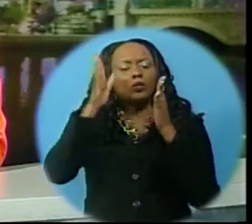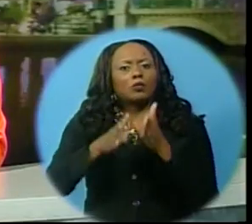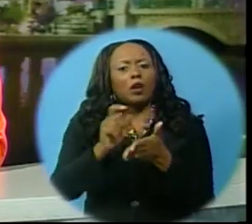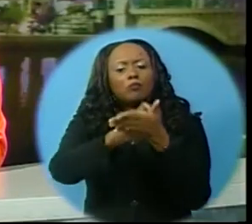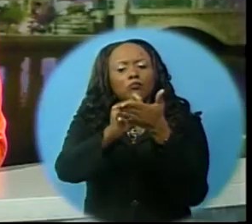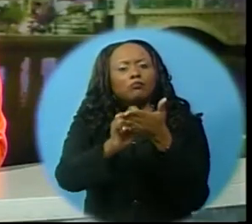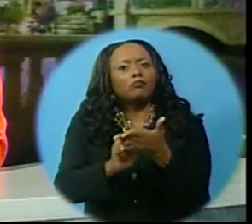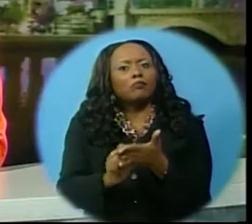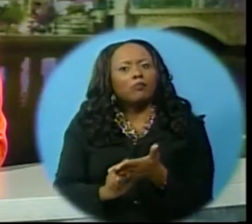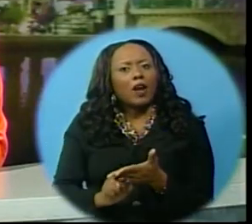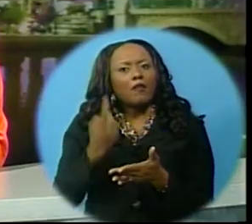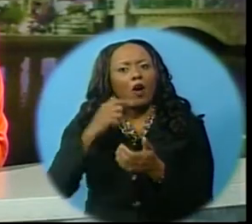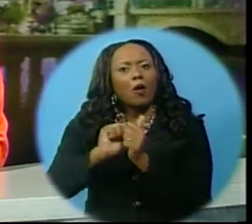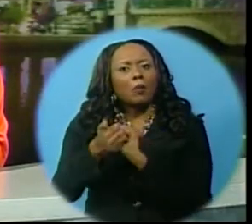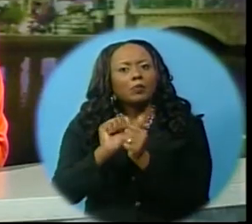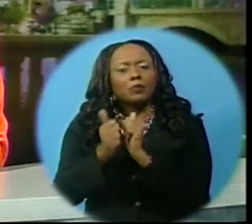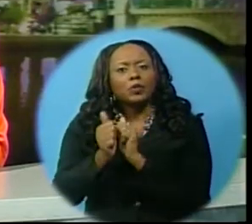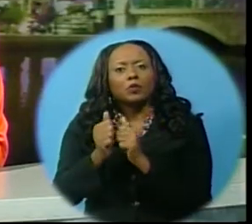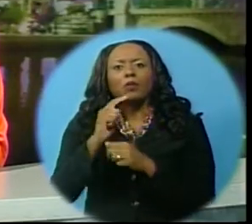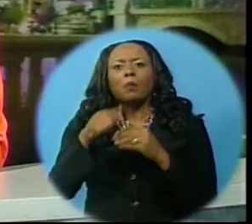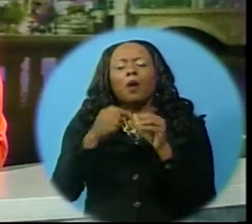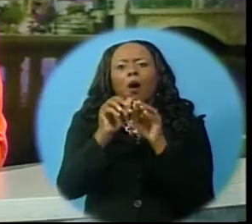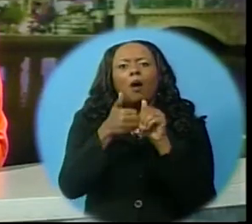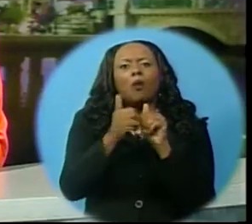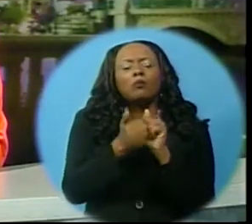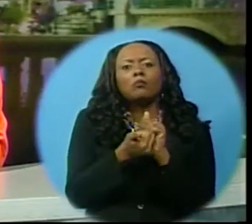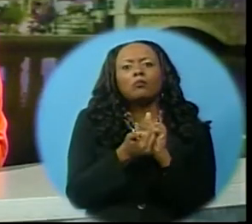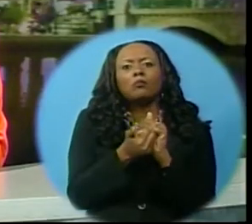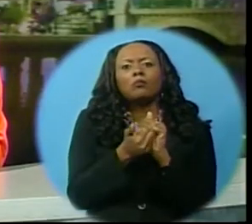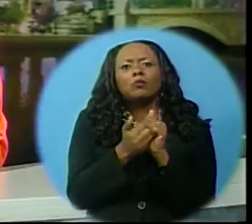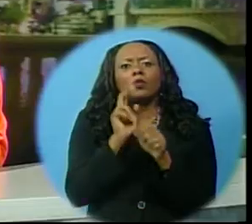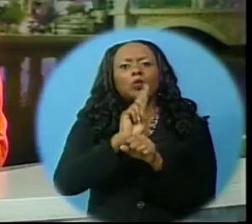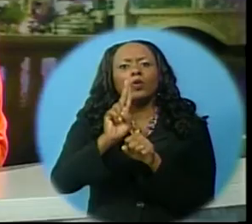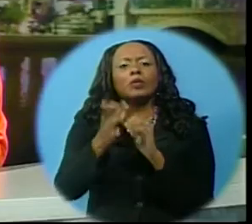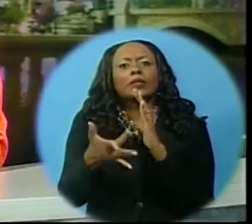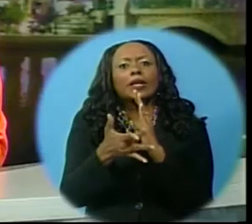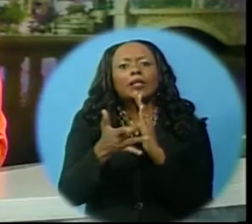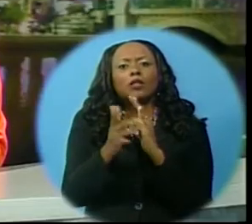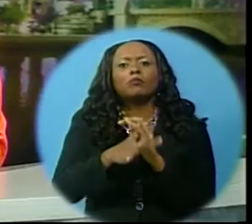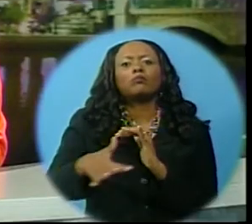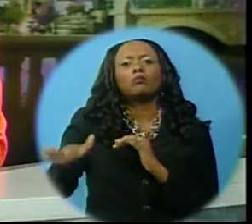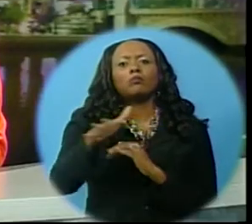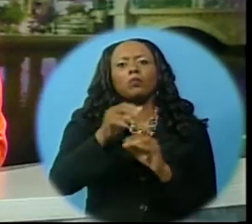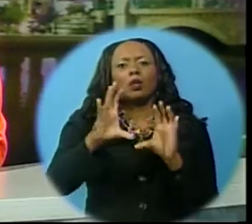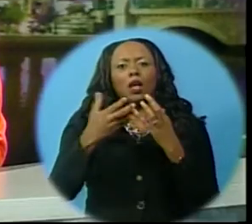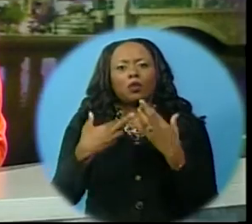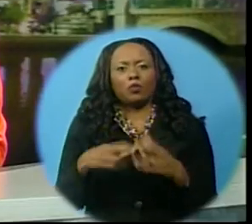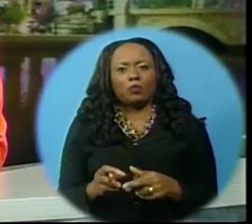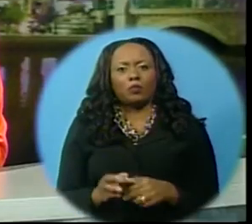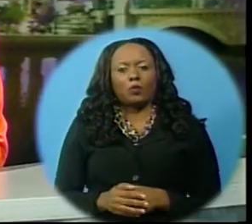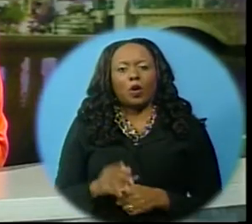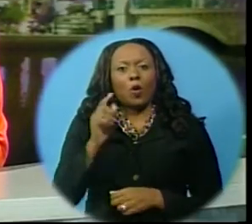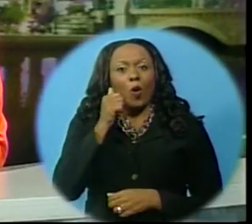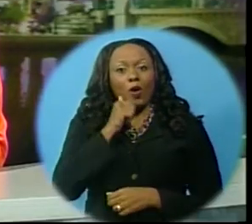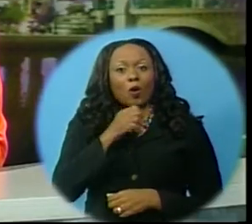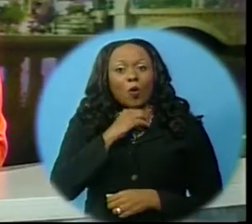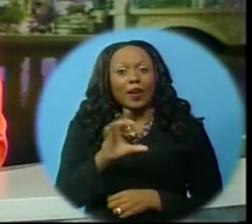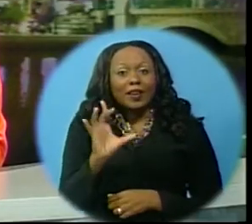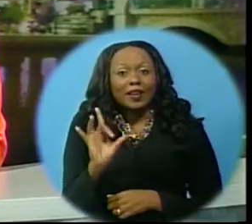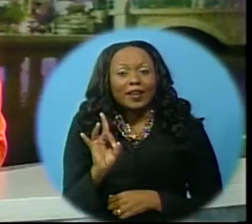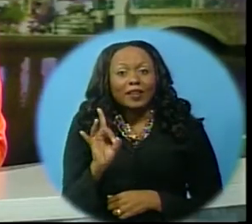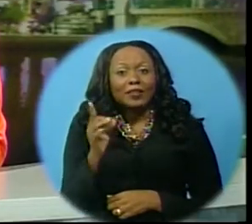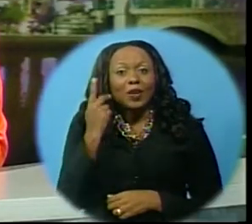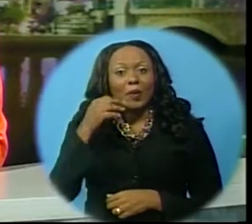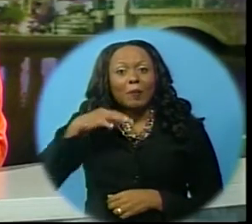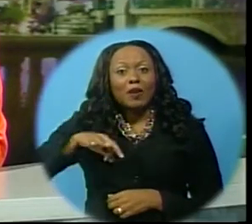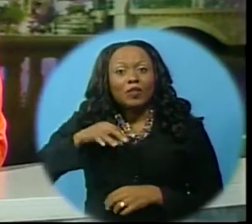using technology in and around the classroom. She says one of the 8-year-old entrants, Danielle Lane Ward, saw the benefits of